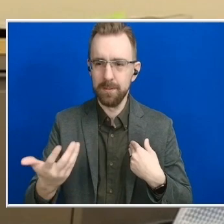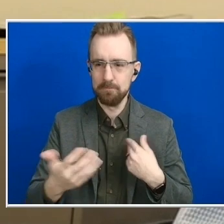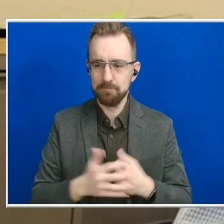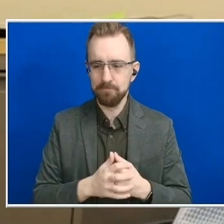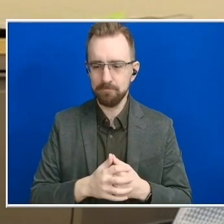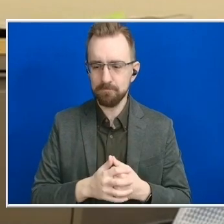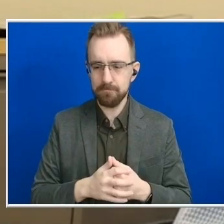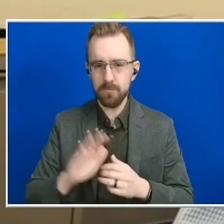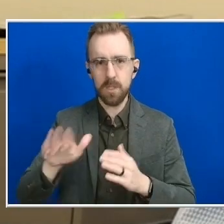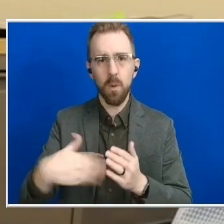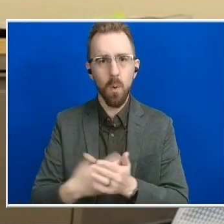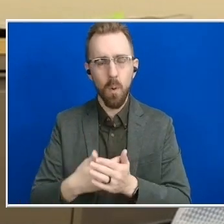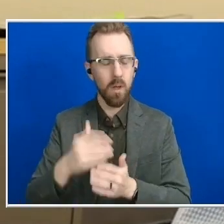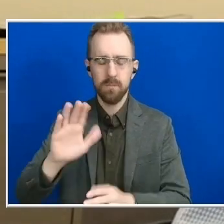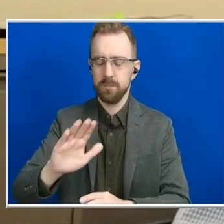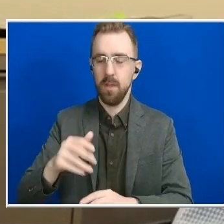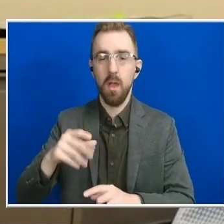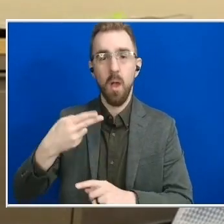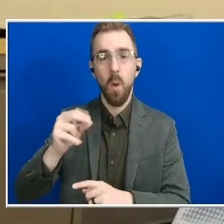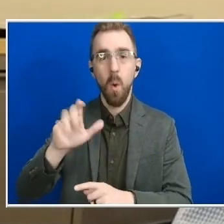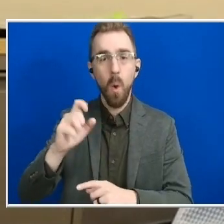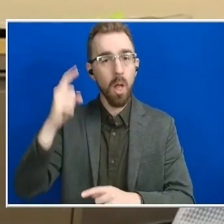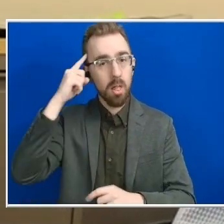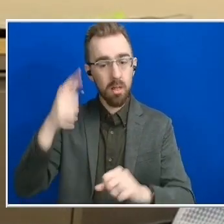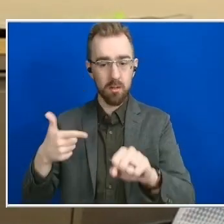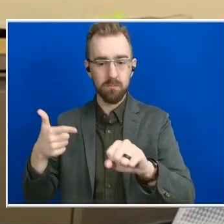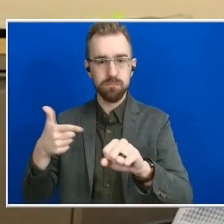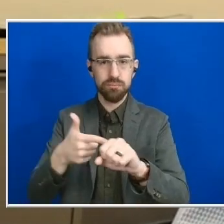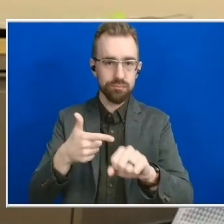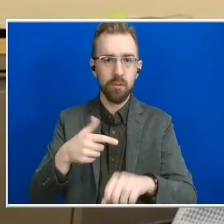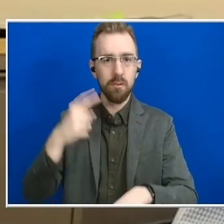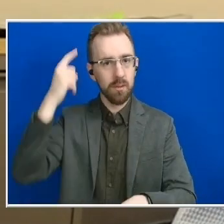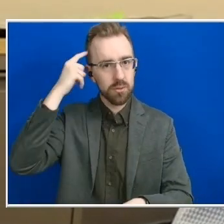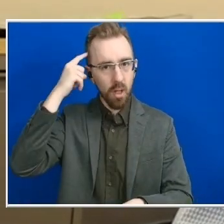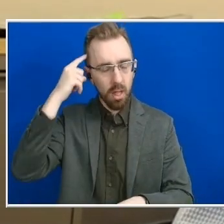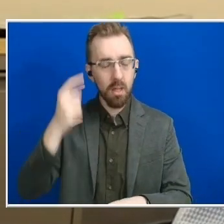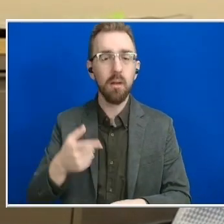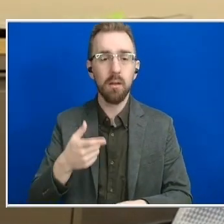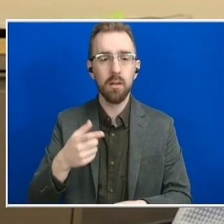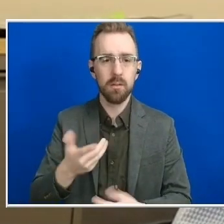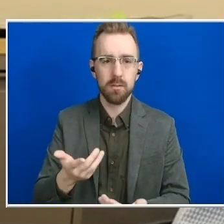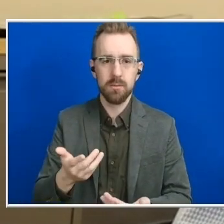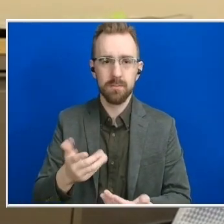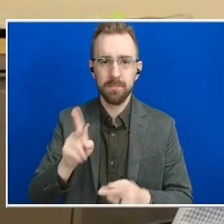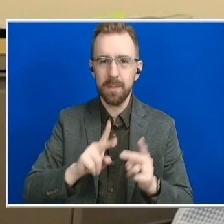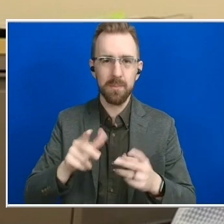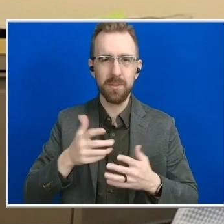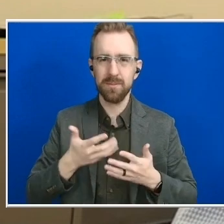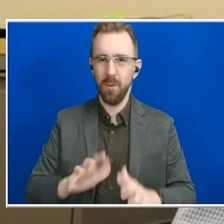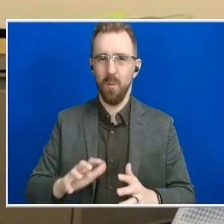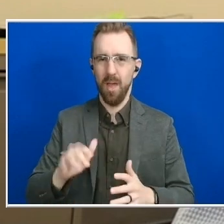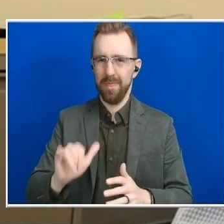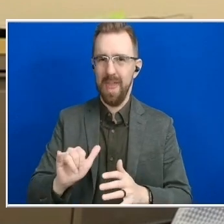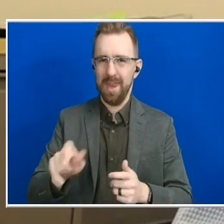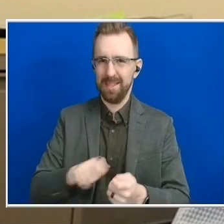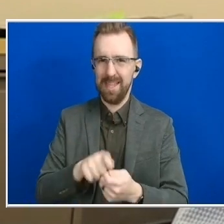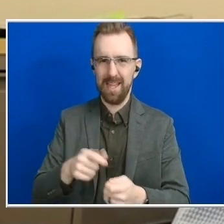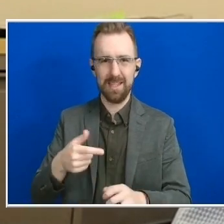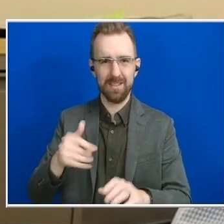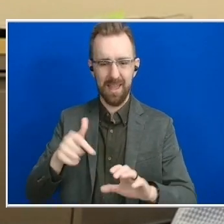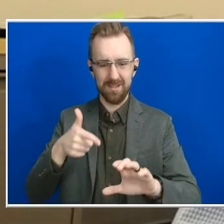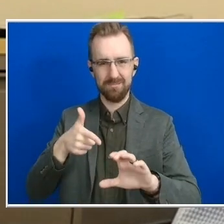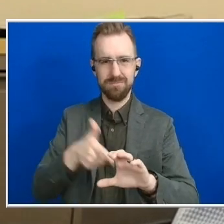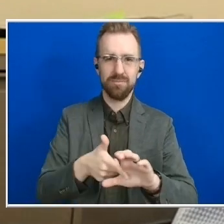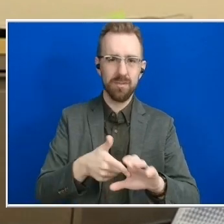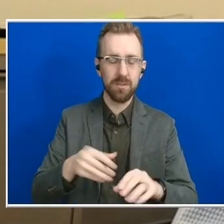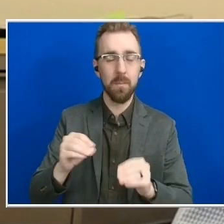hole drilled in their skull, which, understandably, people don't necessarily want. And so this, I think, will allow more people